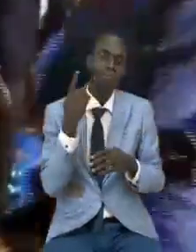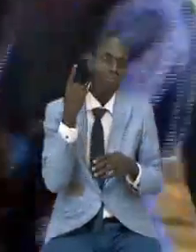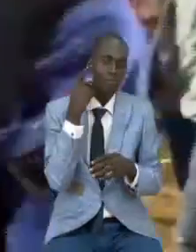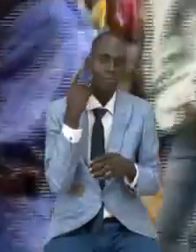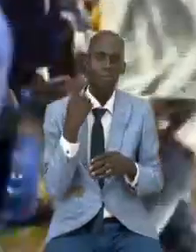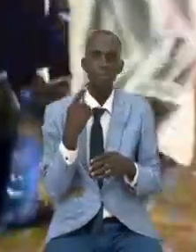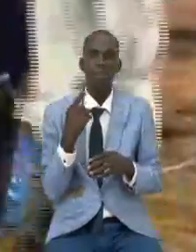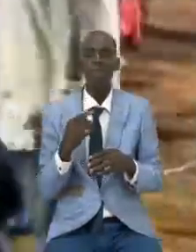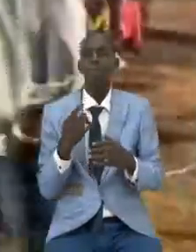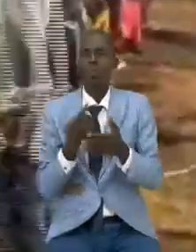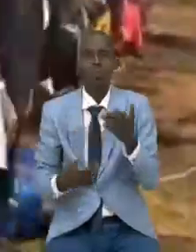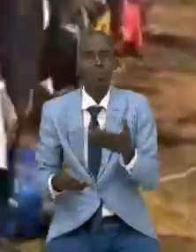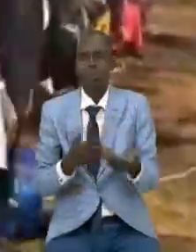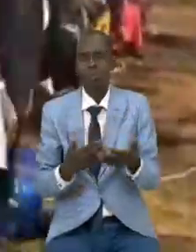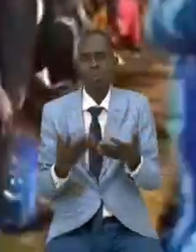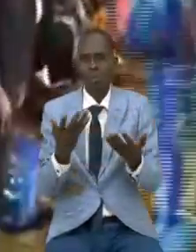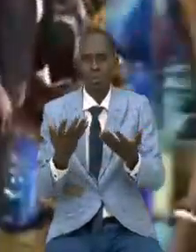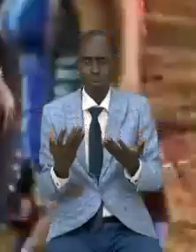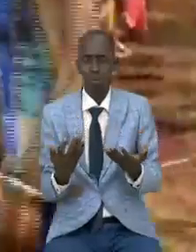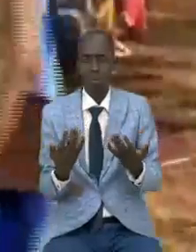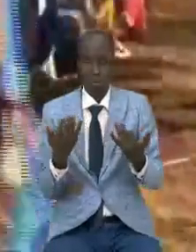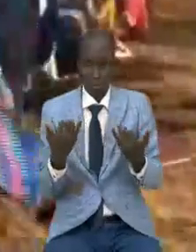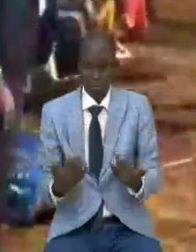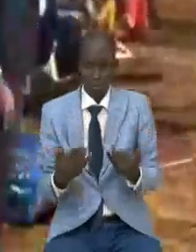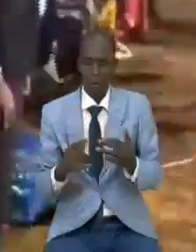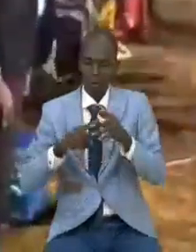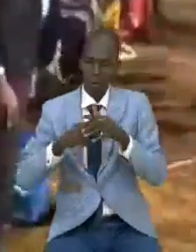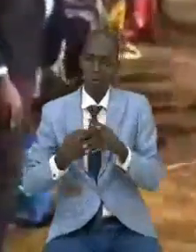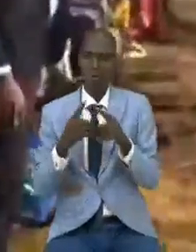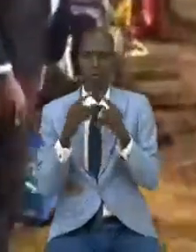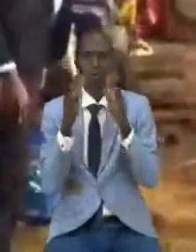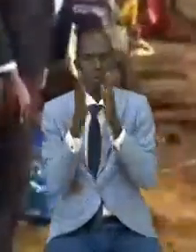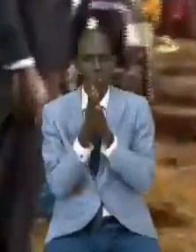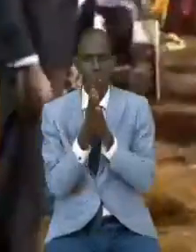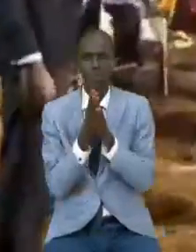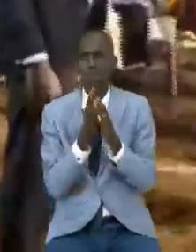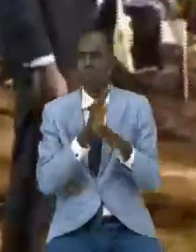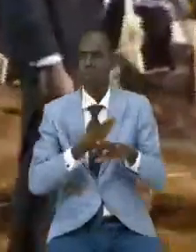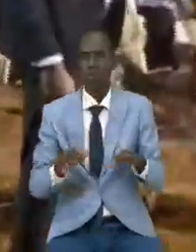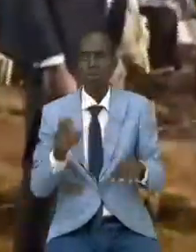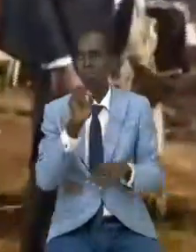I go here in your room, there in your house, wherever you are joining from.